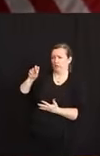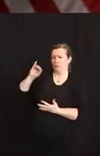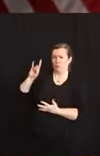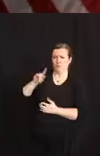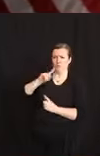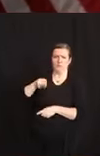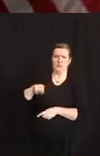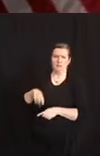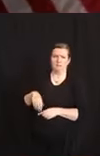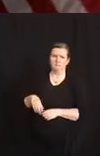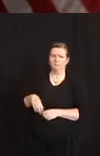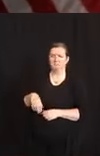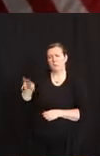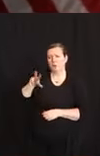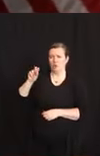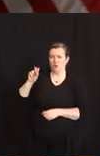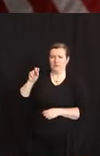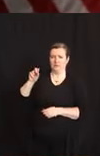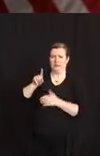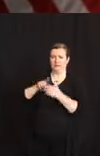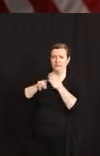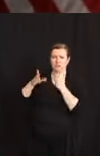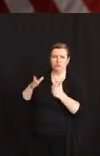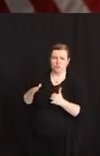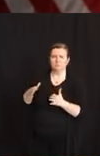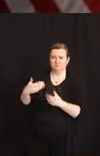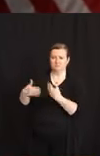you. Brent, you get to wind us down here.